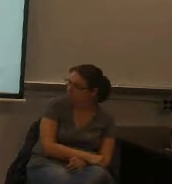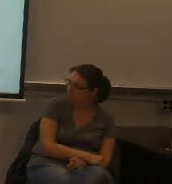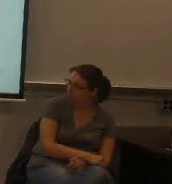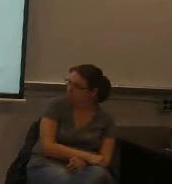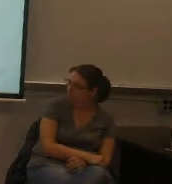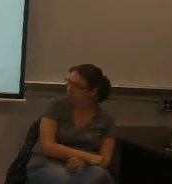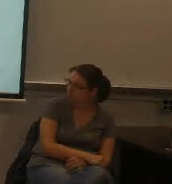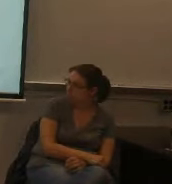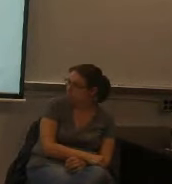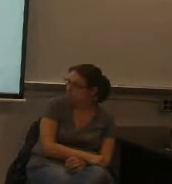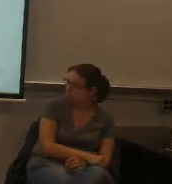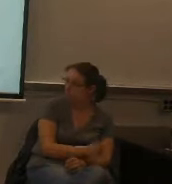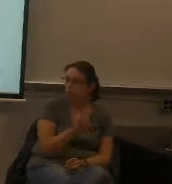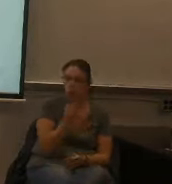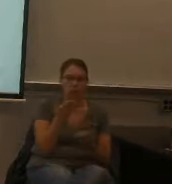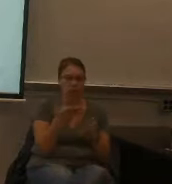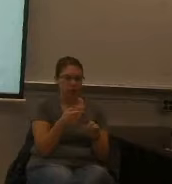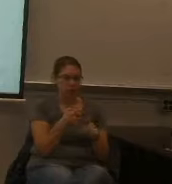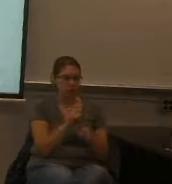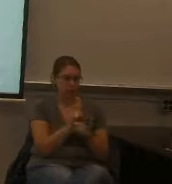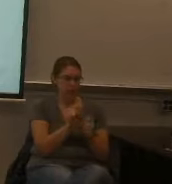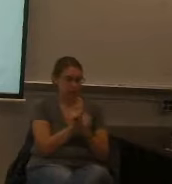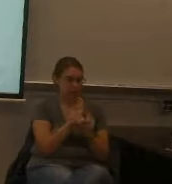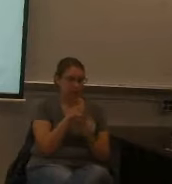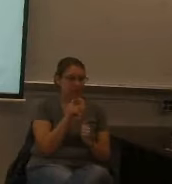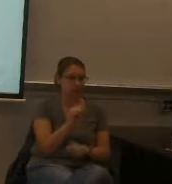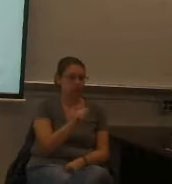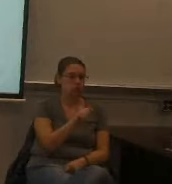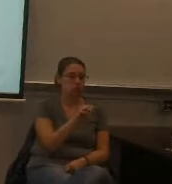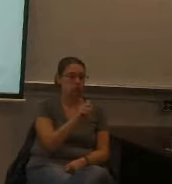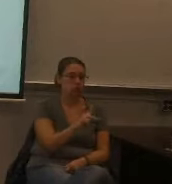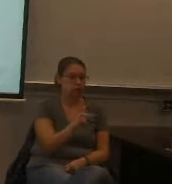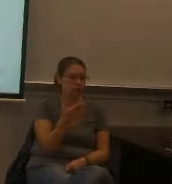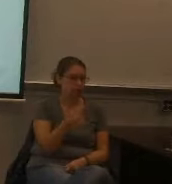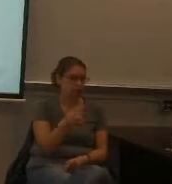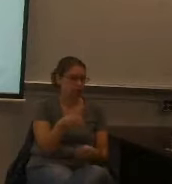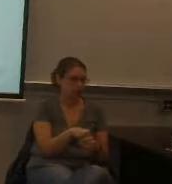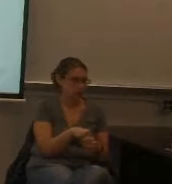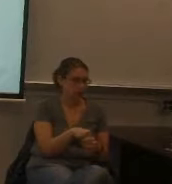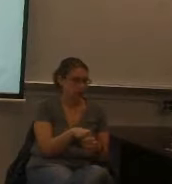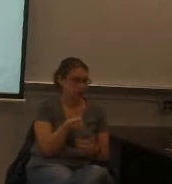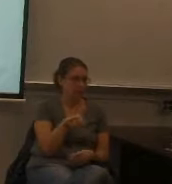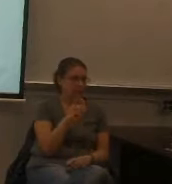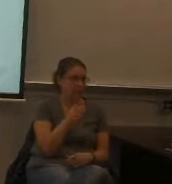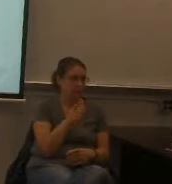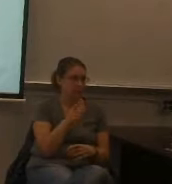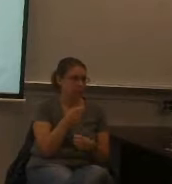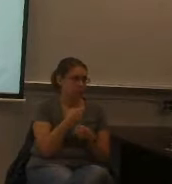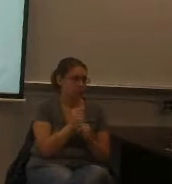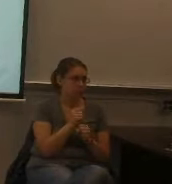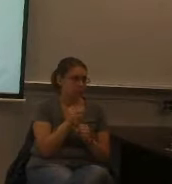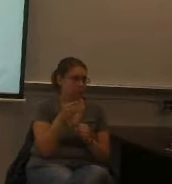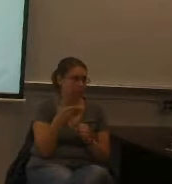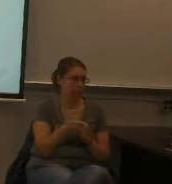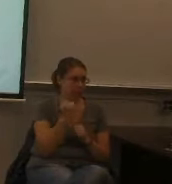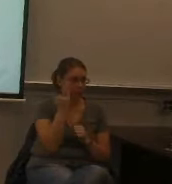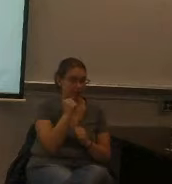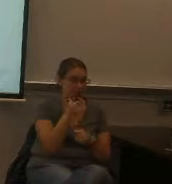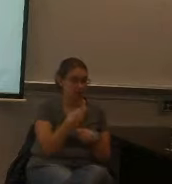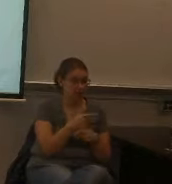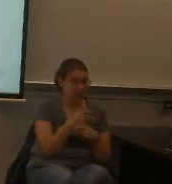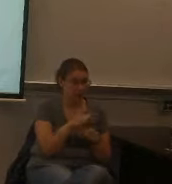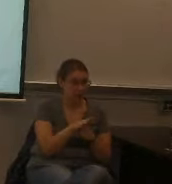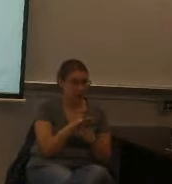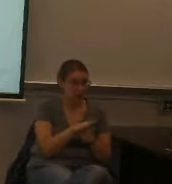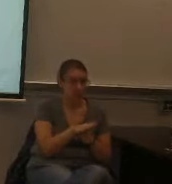Well, one of the ways to deal with that is to stock fish in, and this basically makes it so a fishery, if it's not